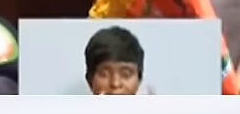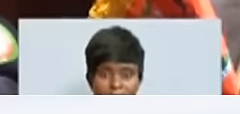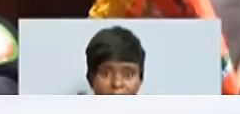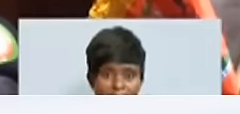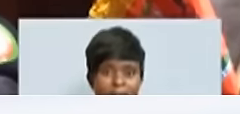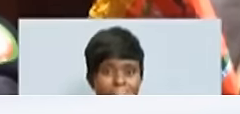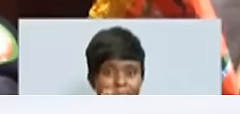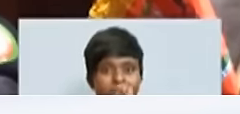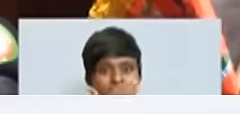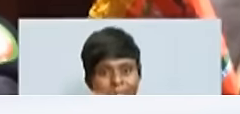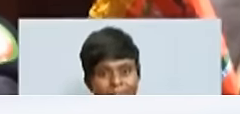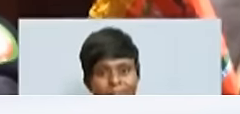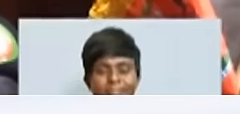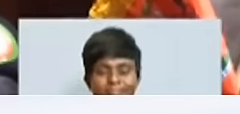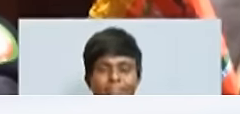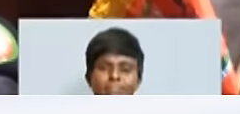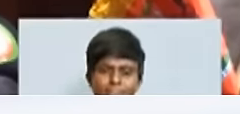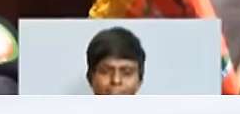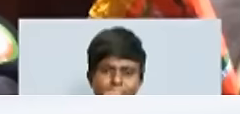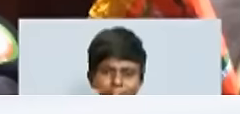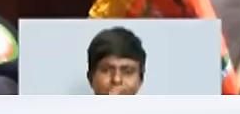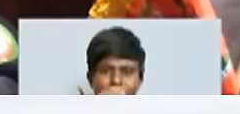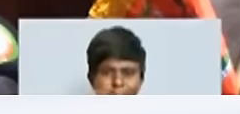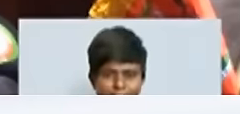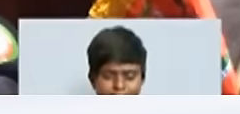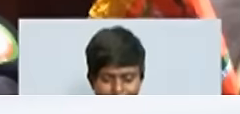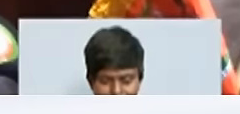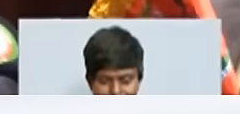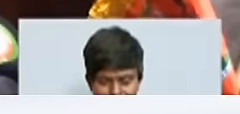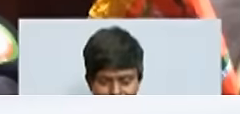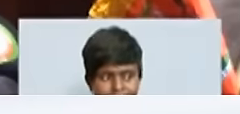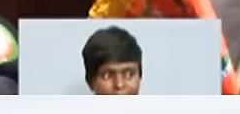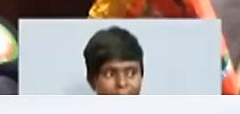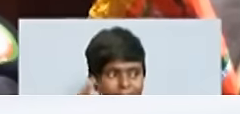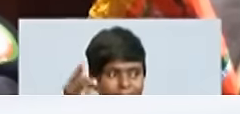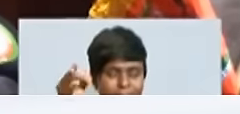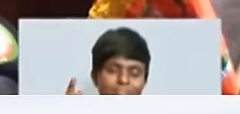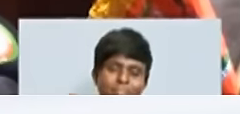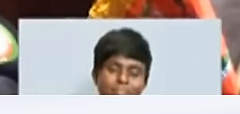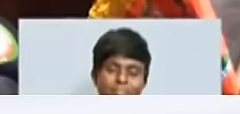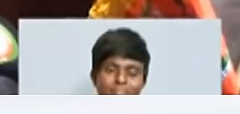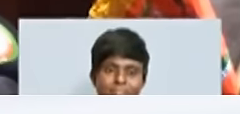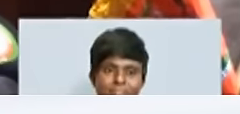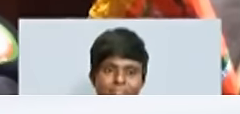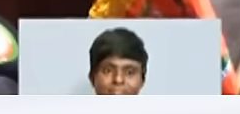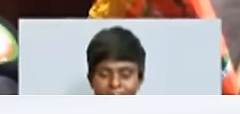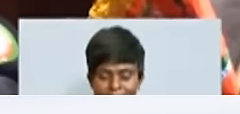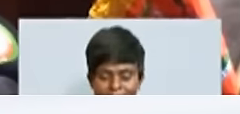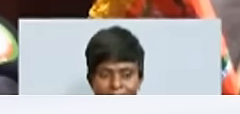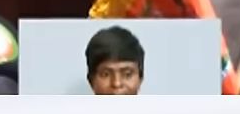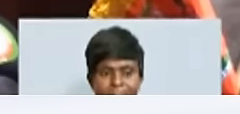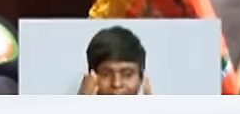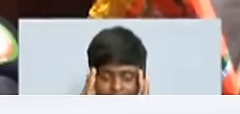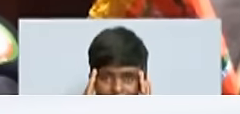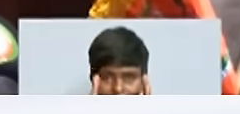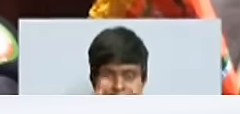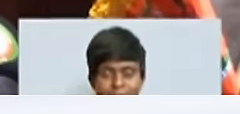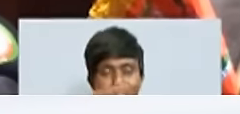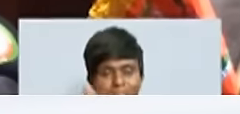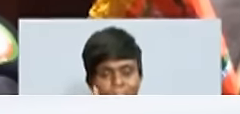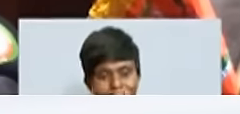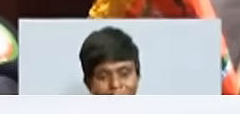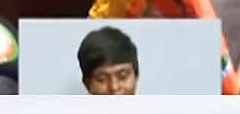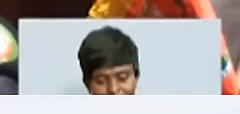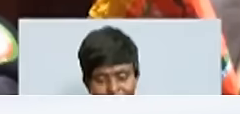be the best we can be now and into the future. Let us commit to always